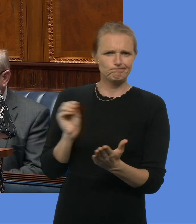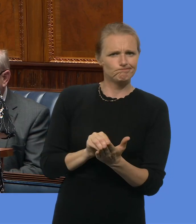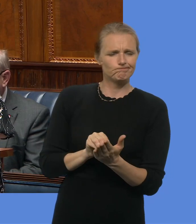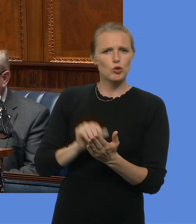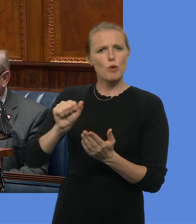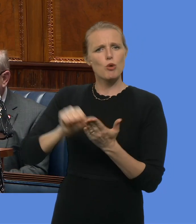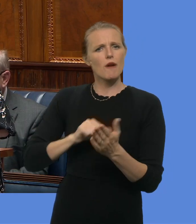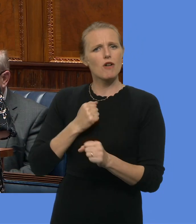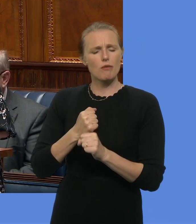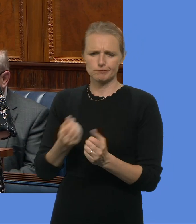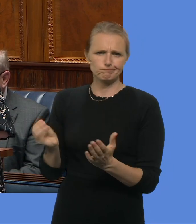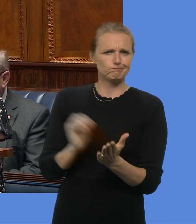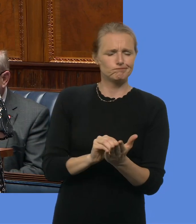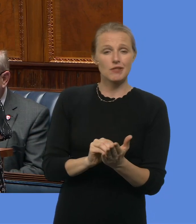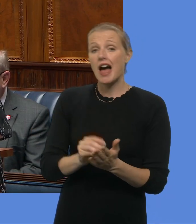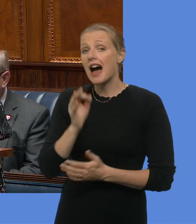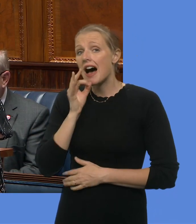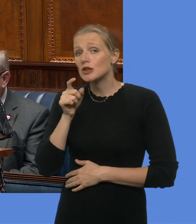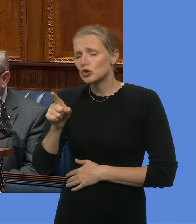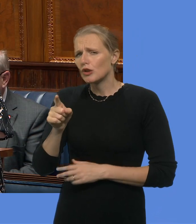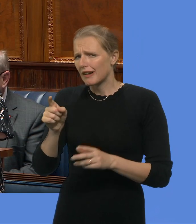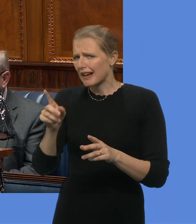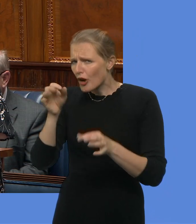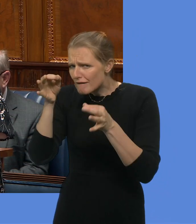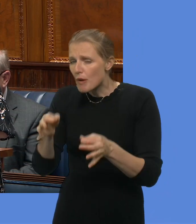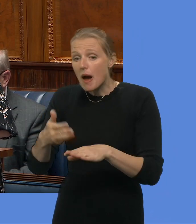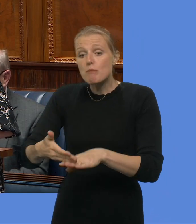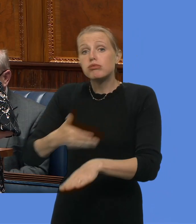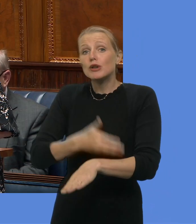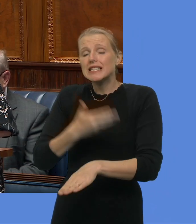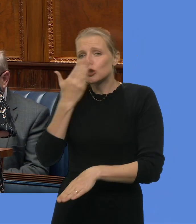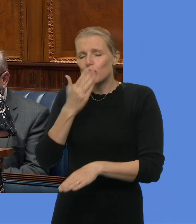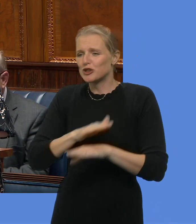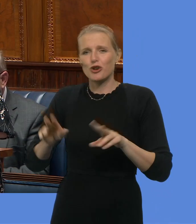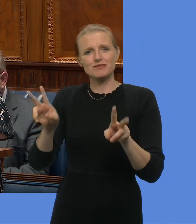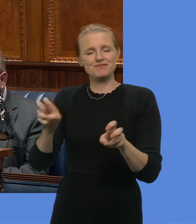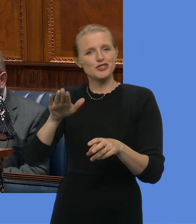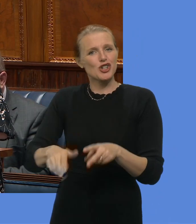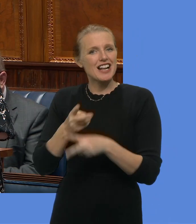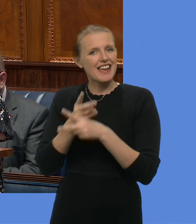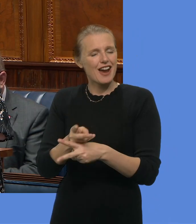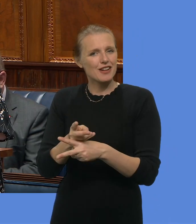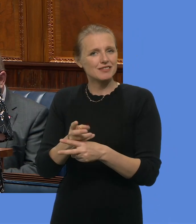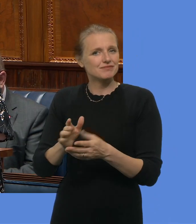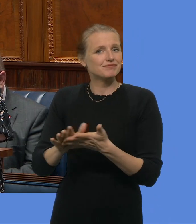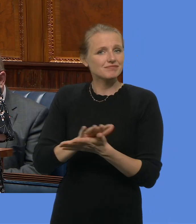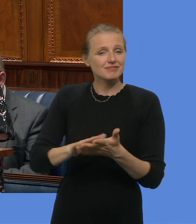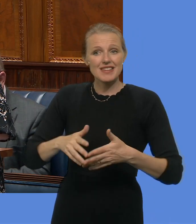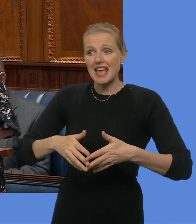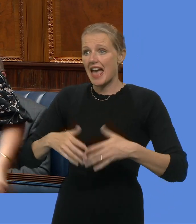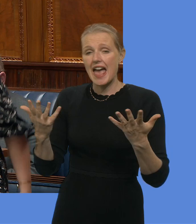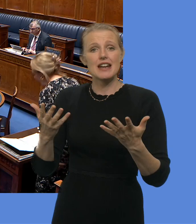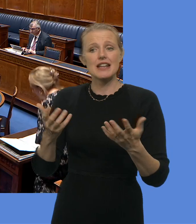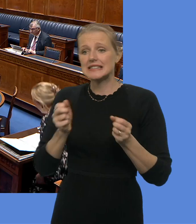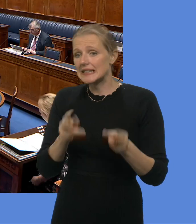Minister confirm that preschool is not childcare, and any schemes that are developed will take learnings from the failed 3 hours model in the